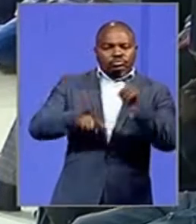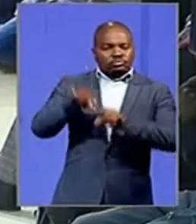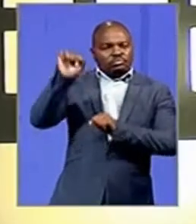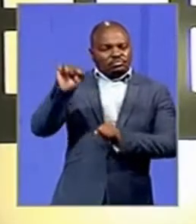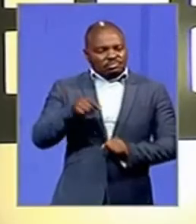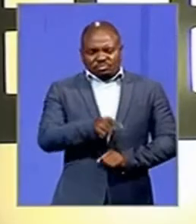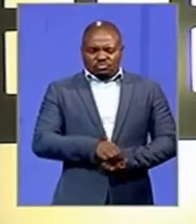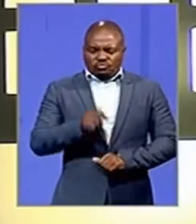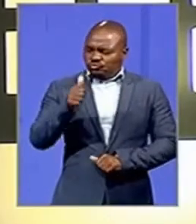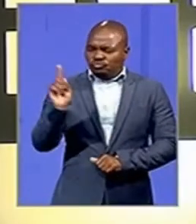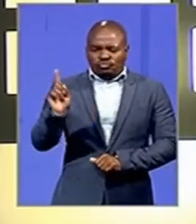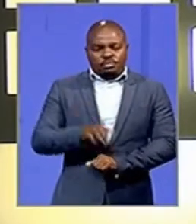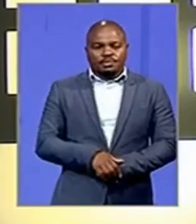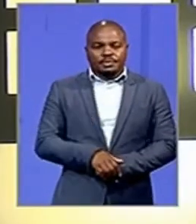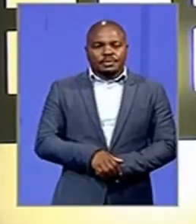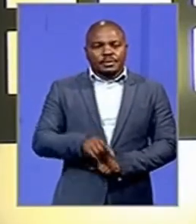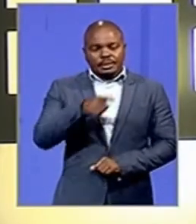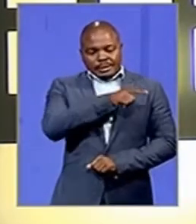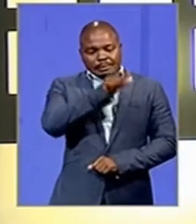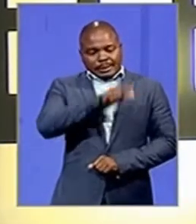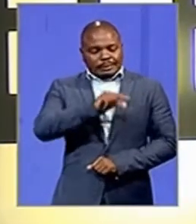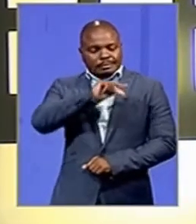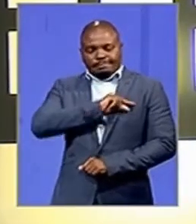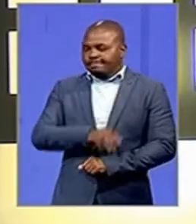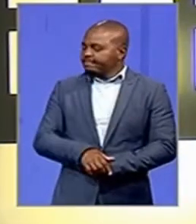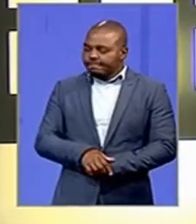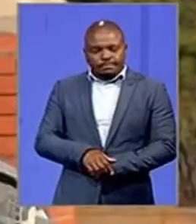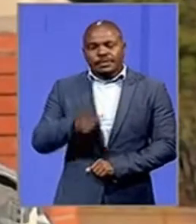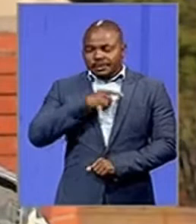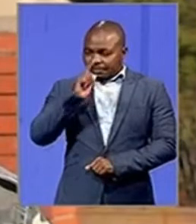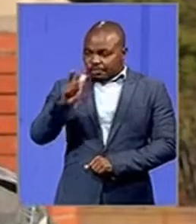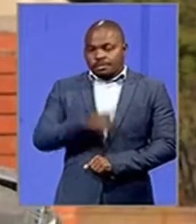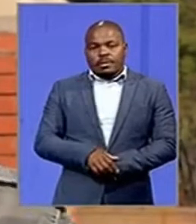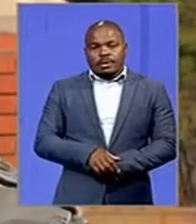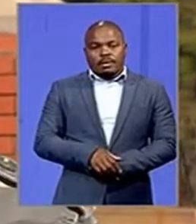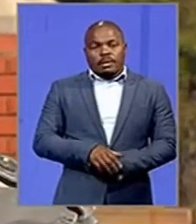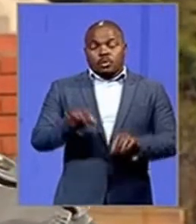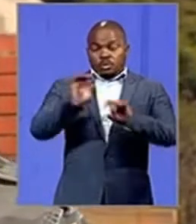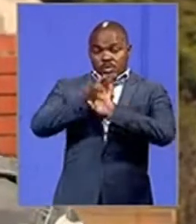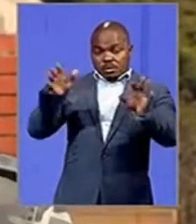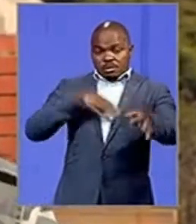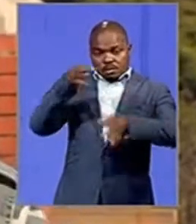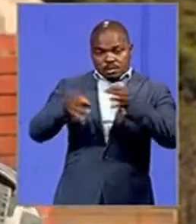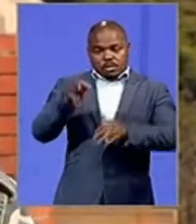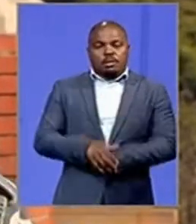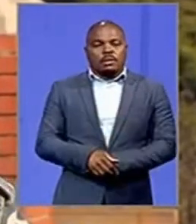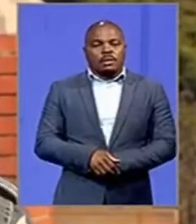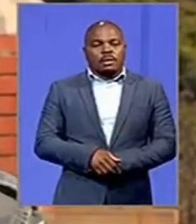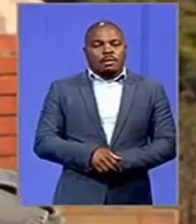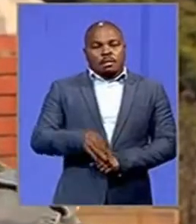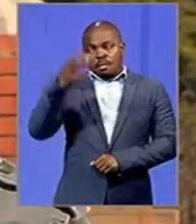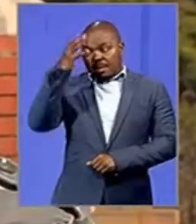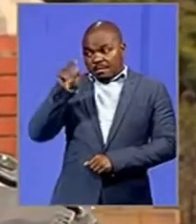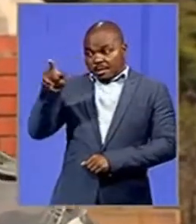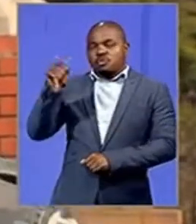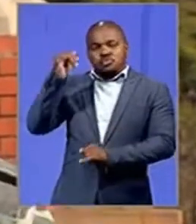tšee badimo. I can tell you now, he's an innocent man, and just to make these things clear, it is very wrong of